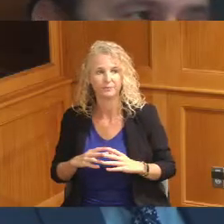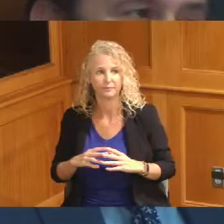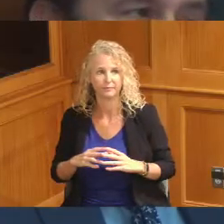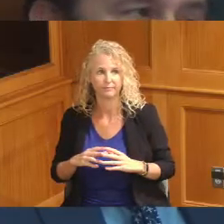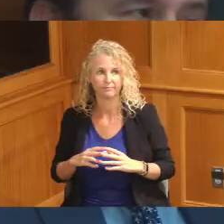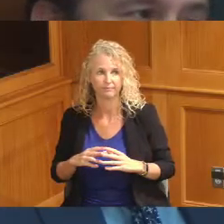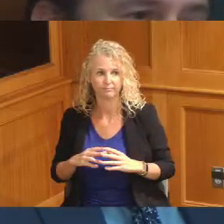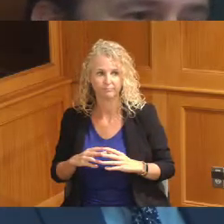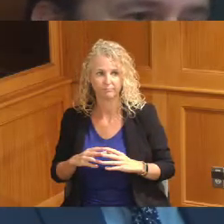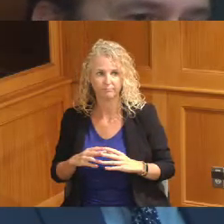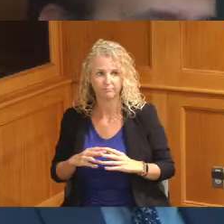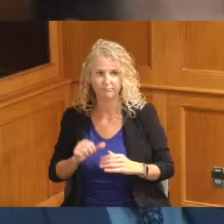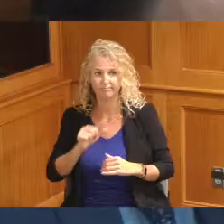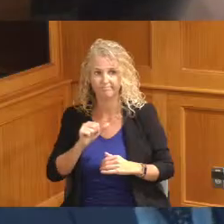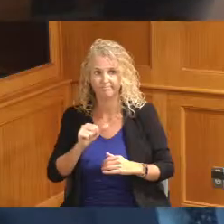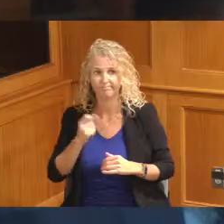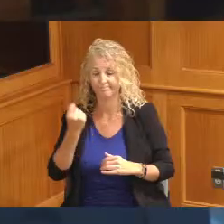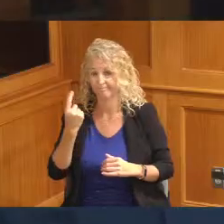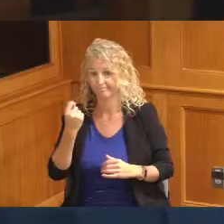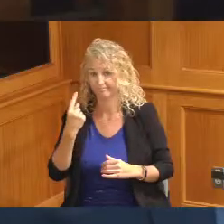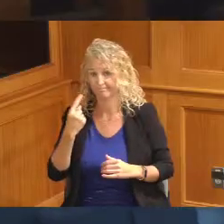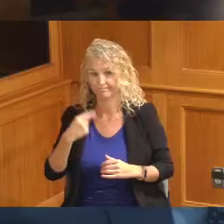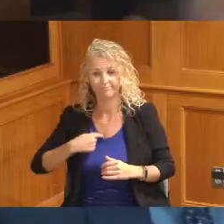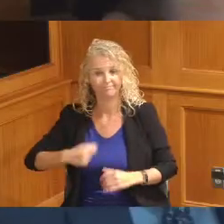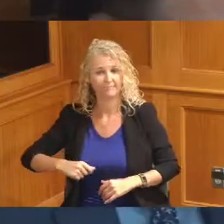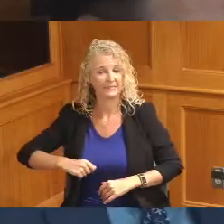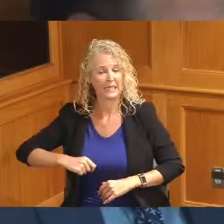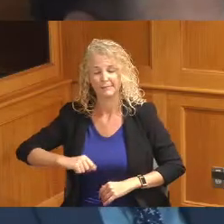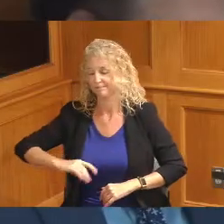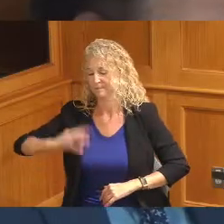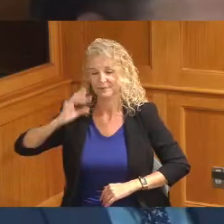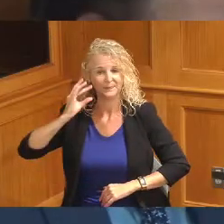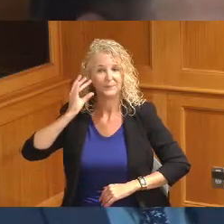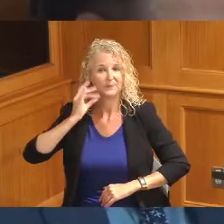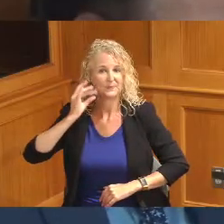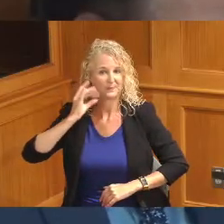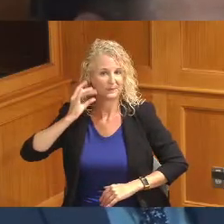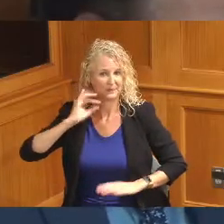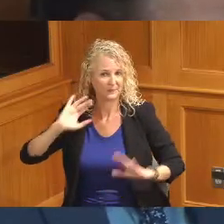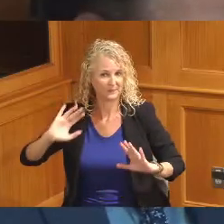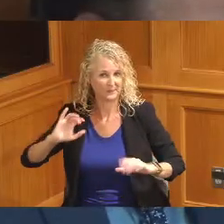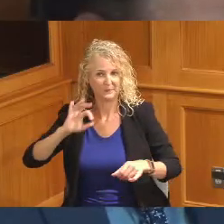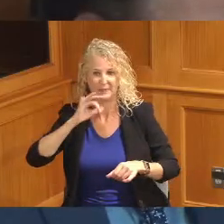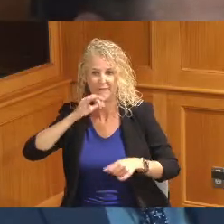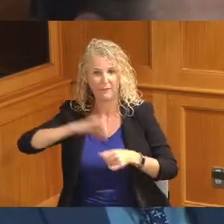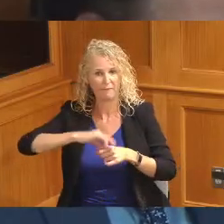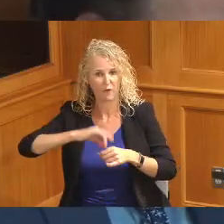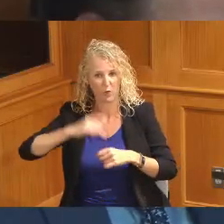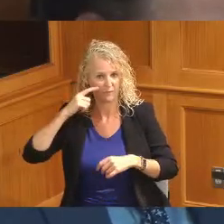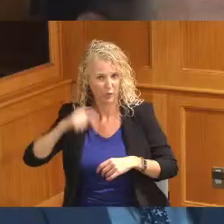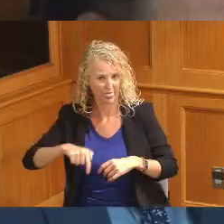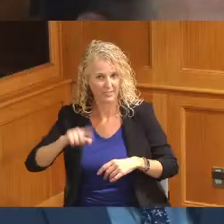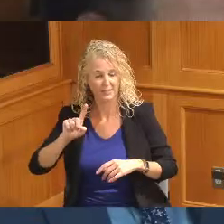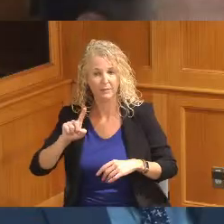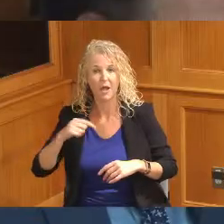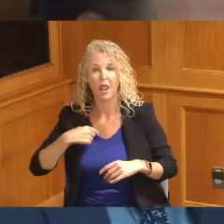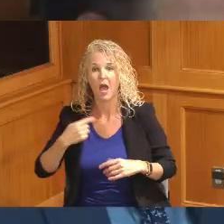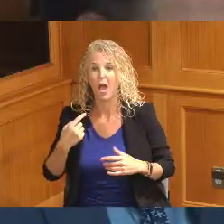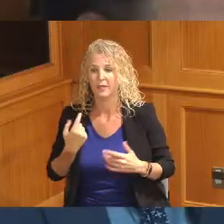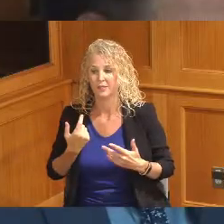I will say that I don't have a lot of experience on this because I have not voted on something like this, but I